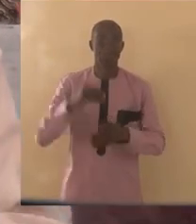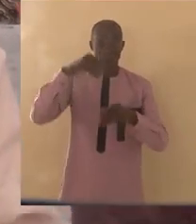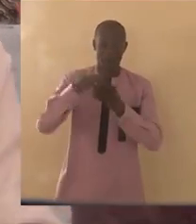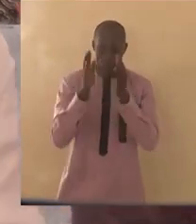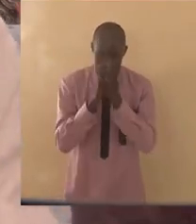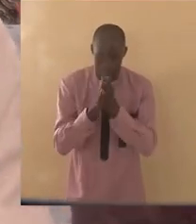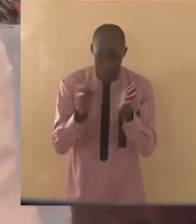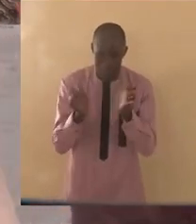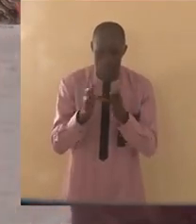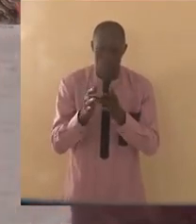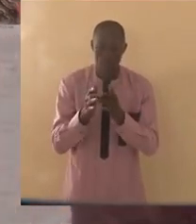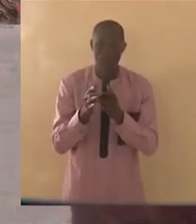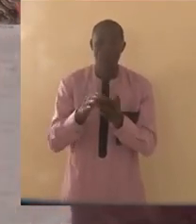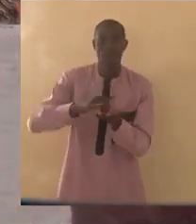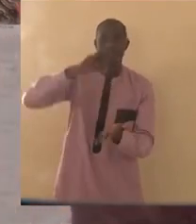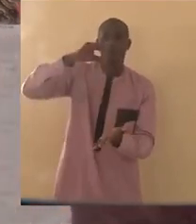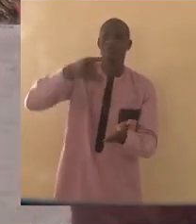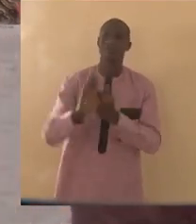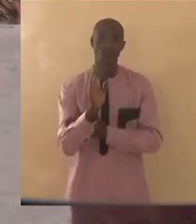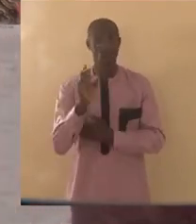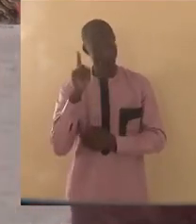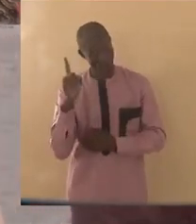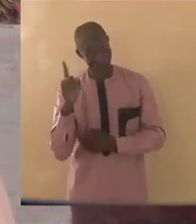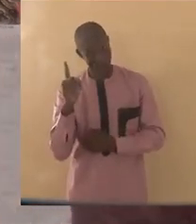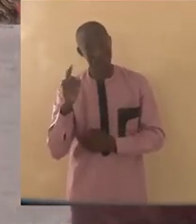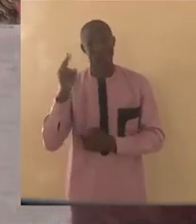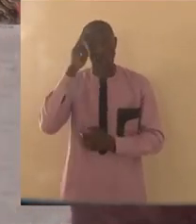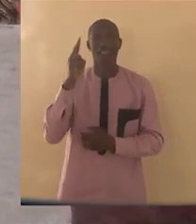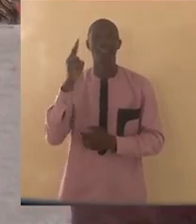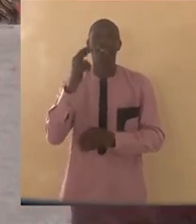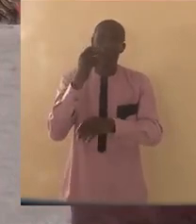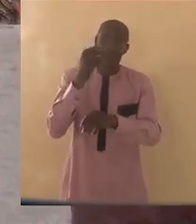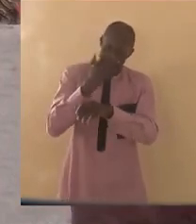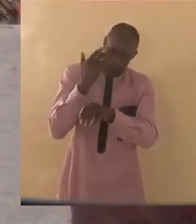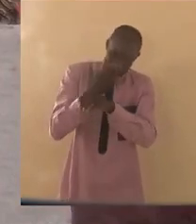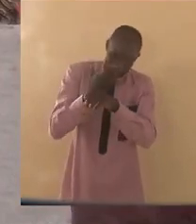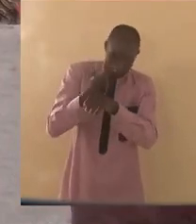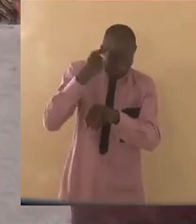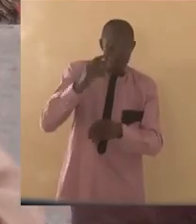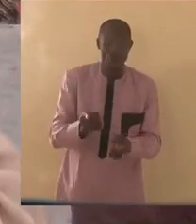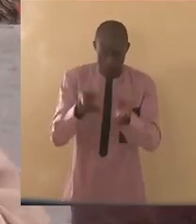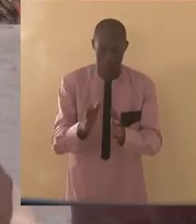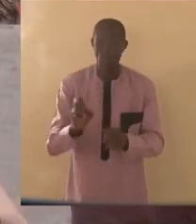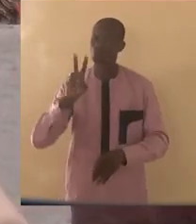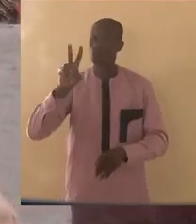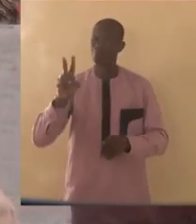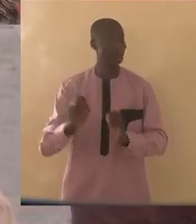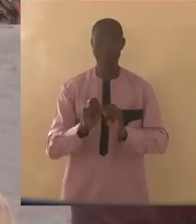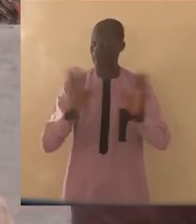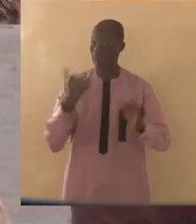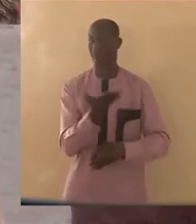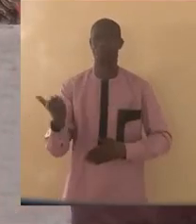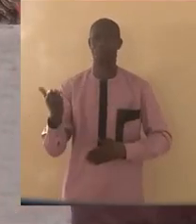In the prayer, what does Jesus do? He glorifies God, one, and then he intercedes for his disciples. Those are two clear